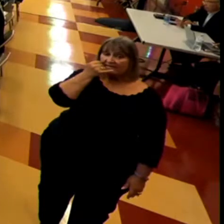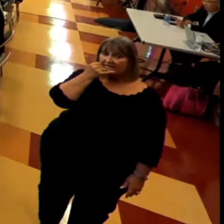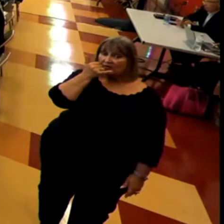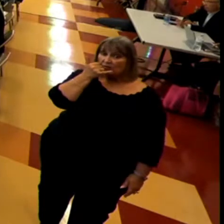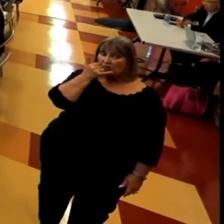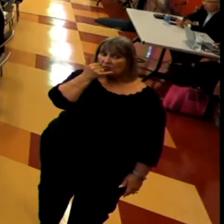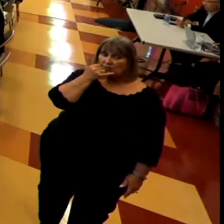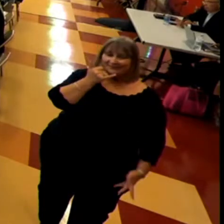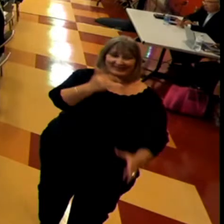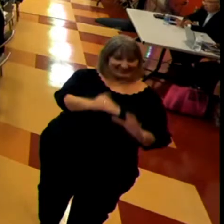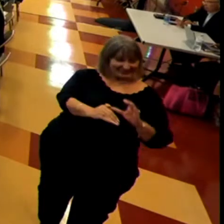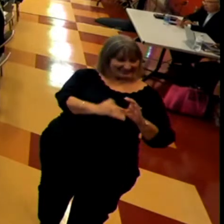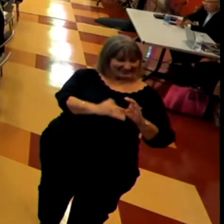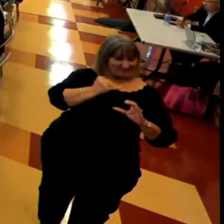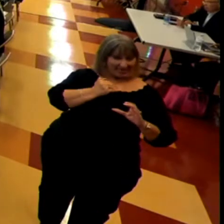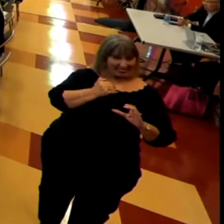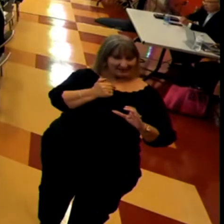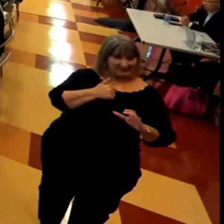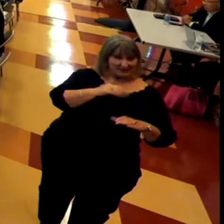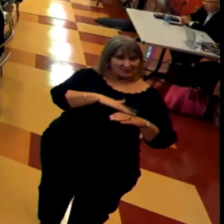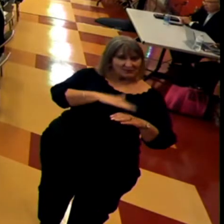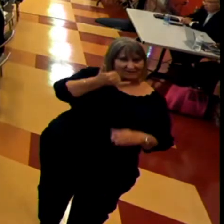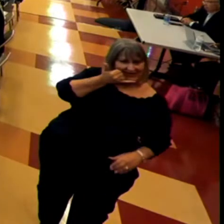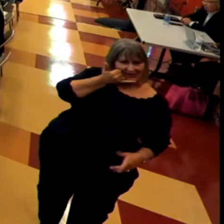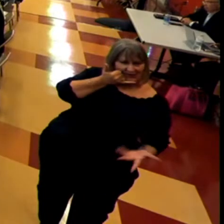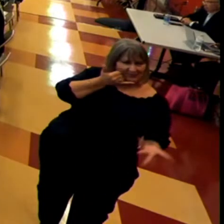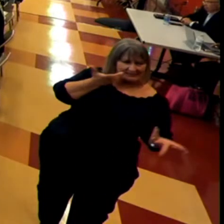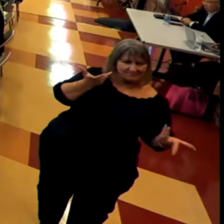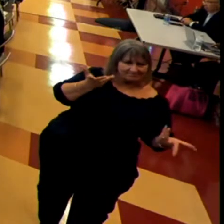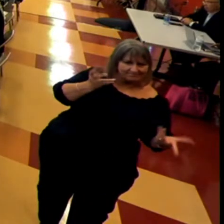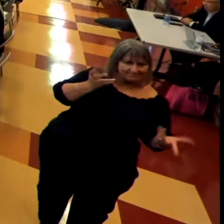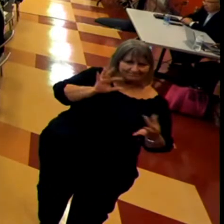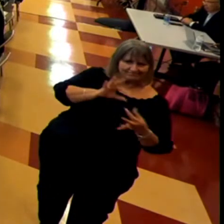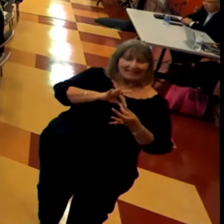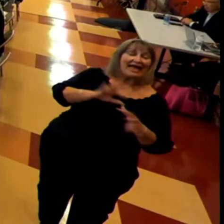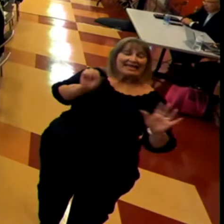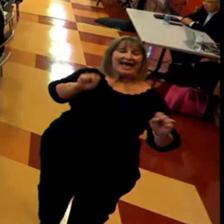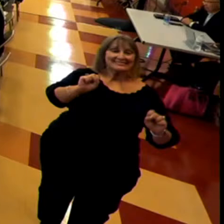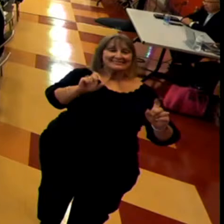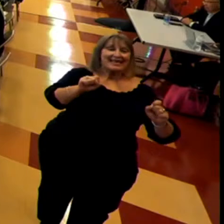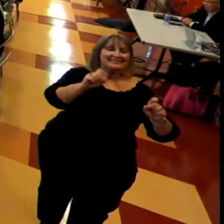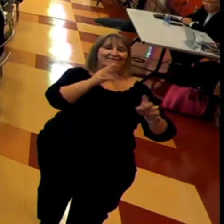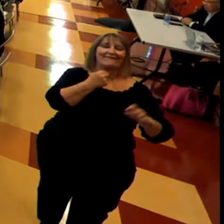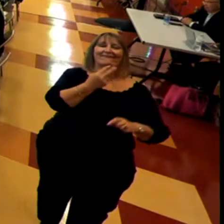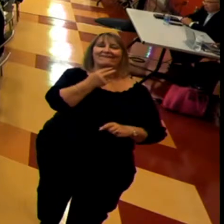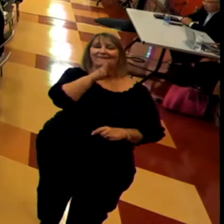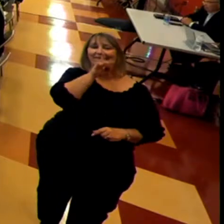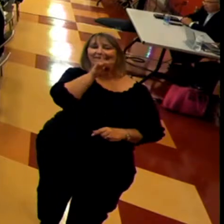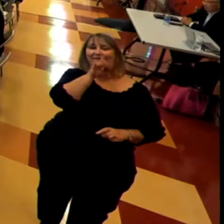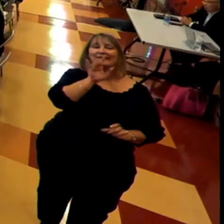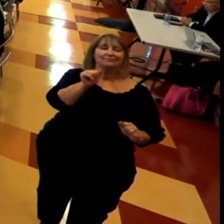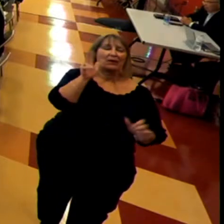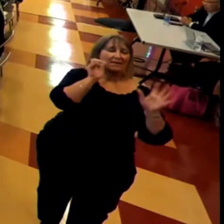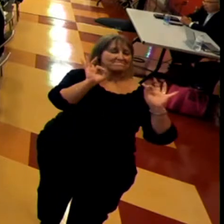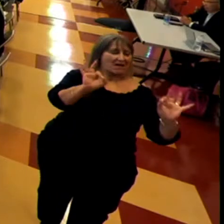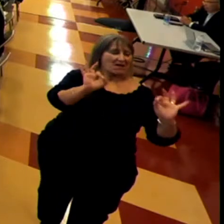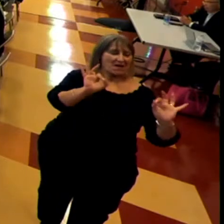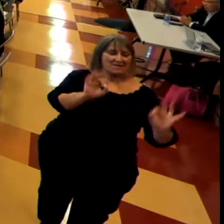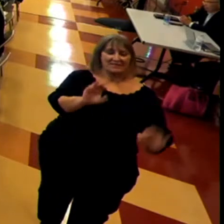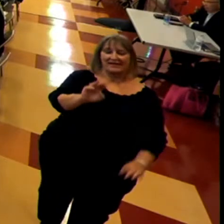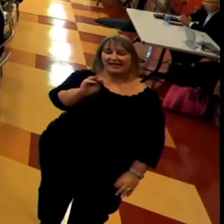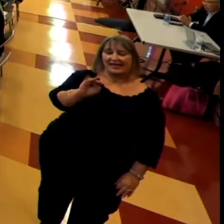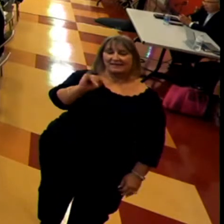Okay, he emailed me saying that he was, so. I'm on the line, yes. Yes, all right. Miguel